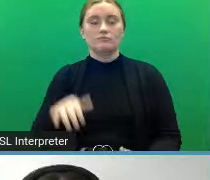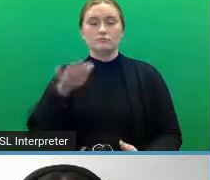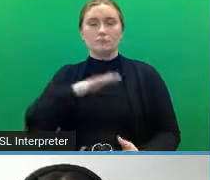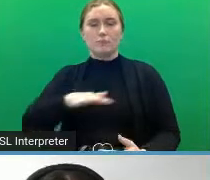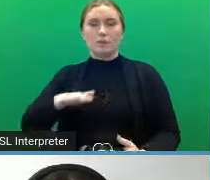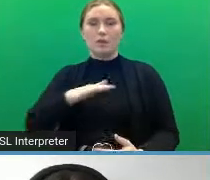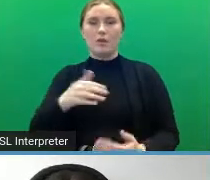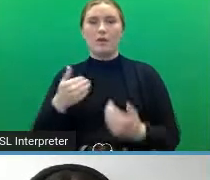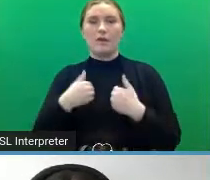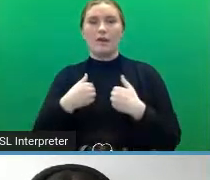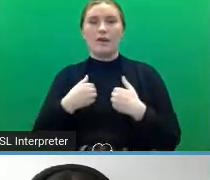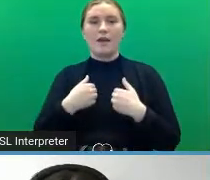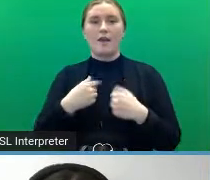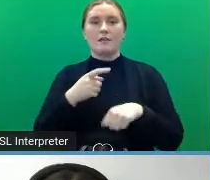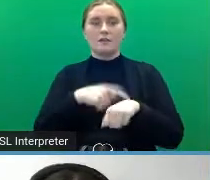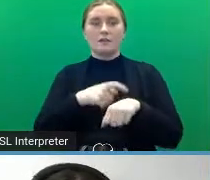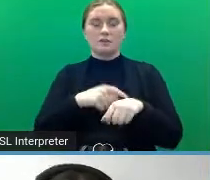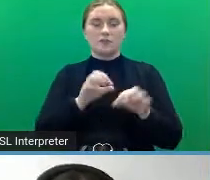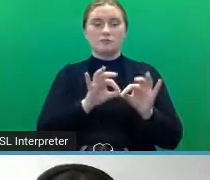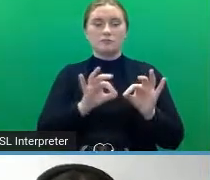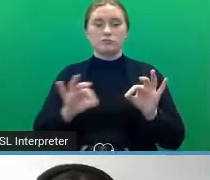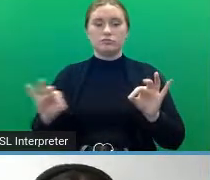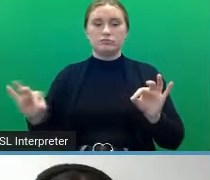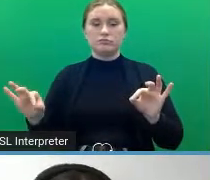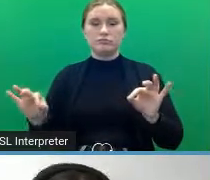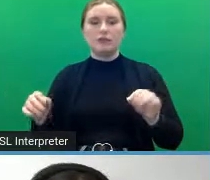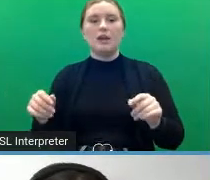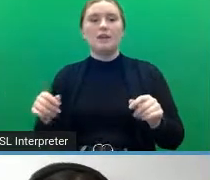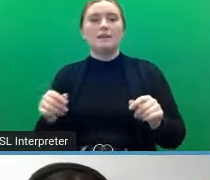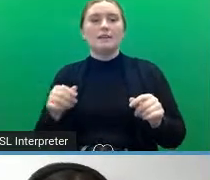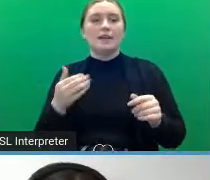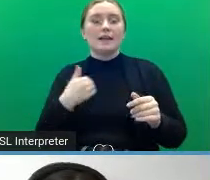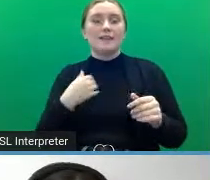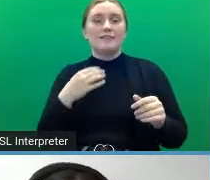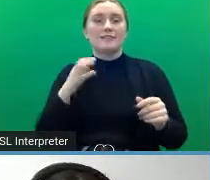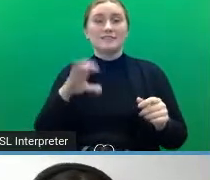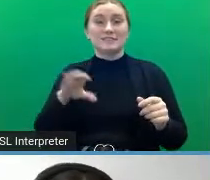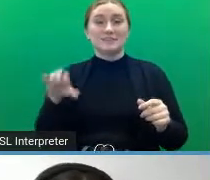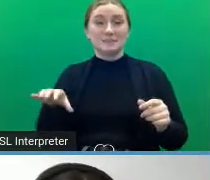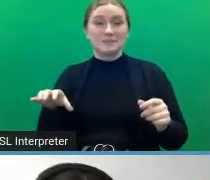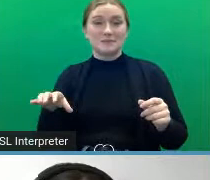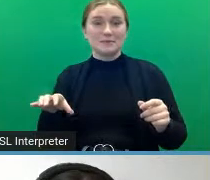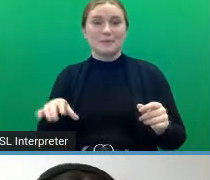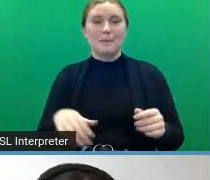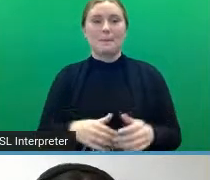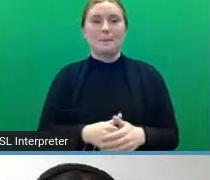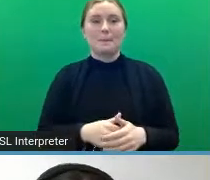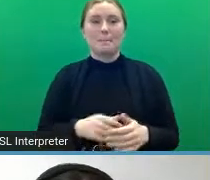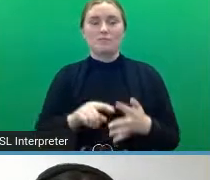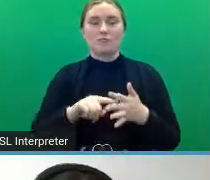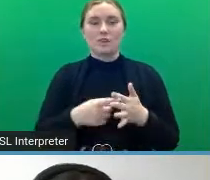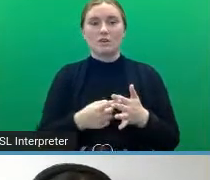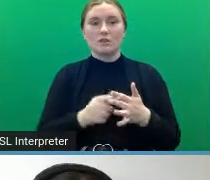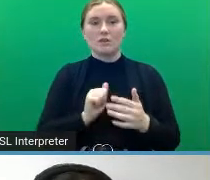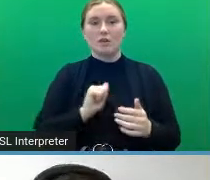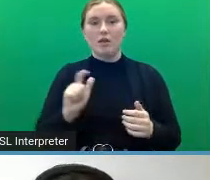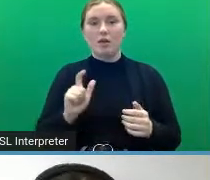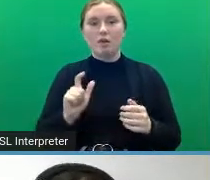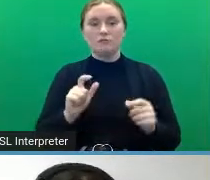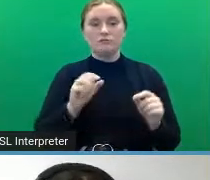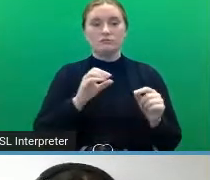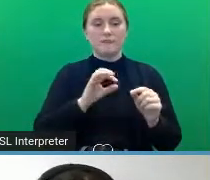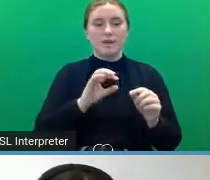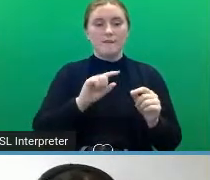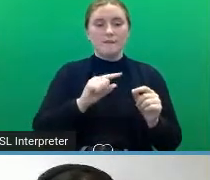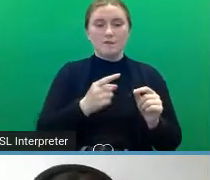this, a timeline with two tracks, one for captions that shows the start of each caption line at,